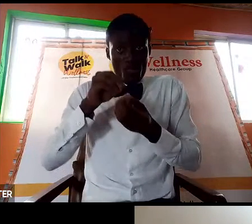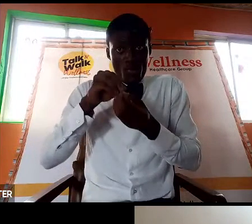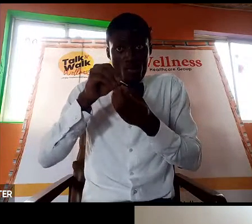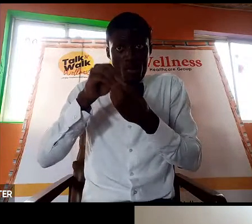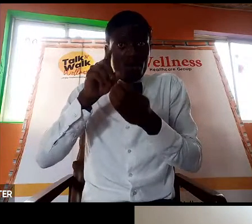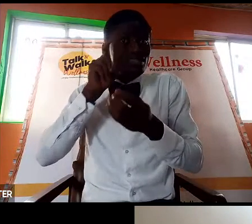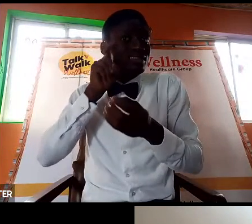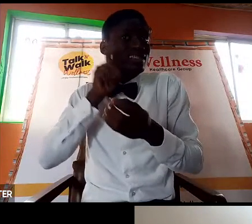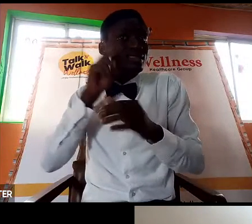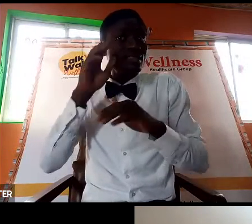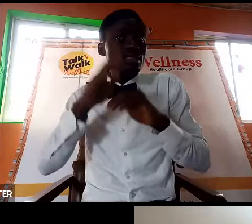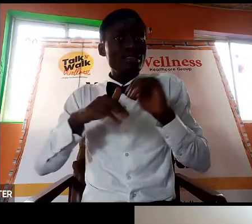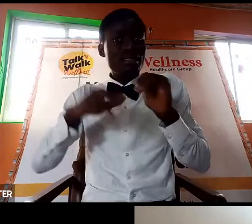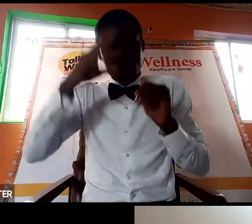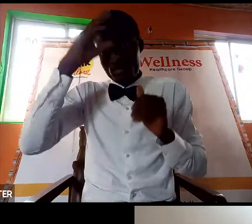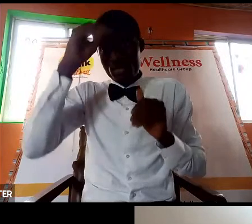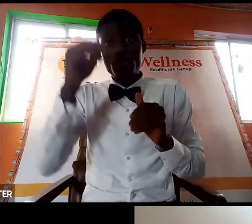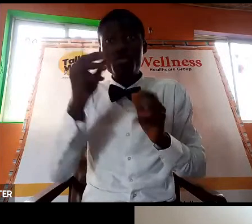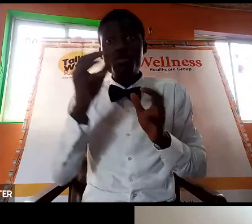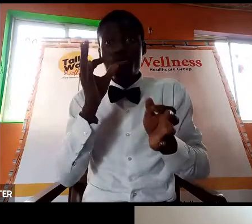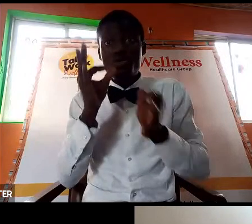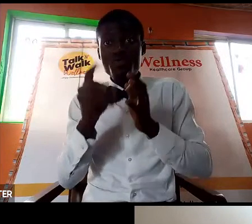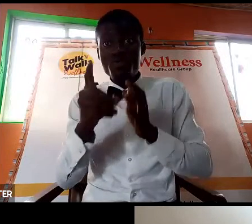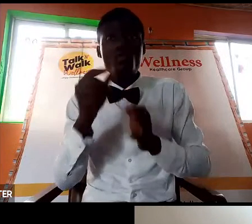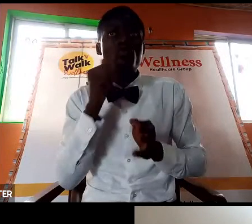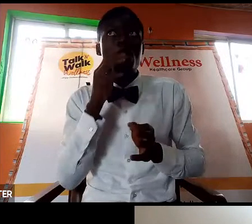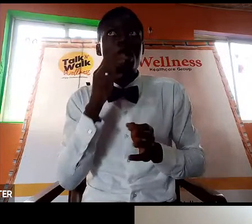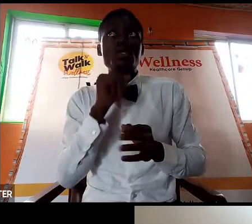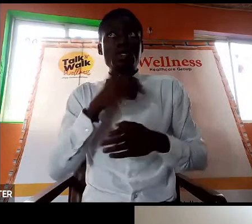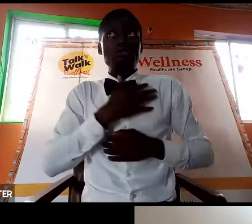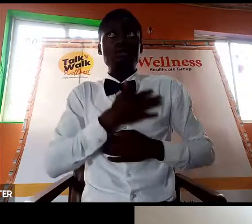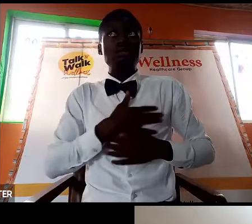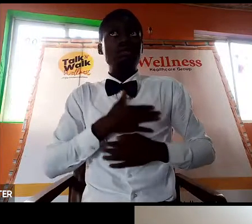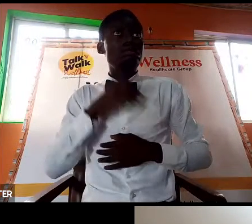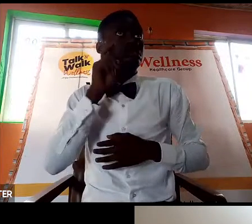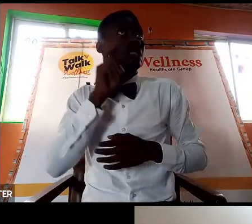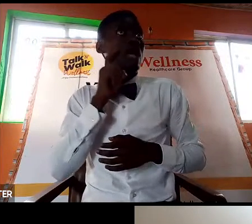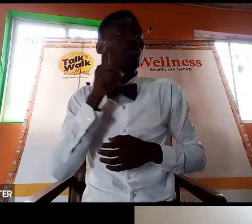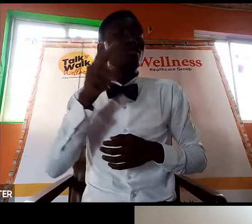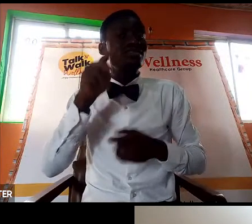begin to look at it and dig deep into it, because God has given you specially